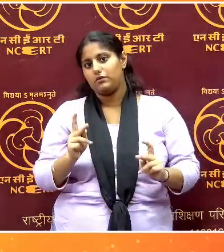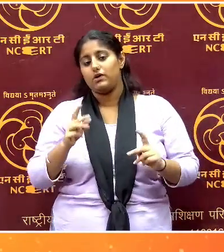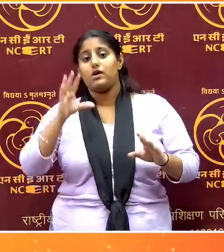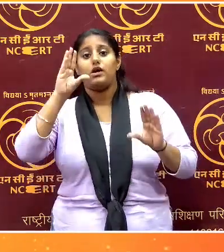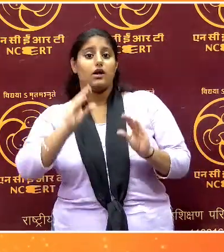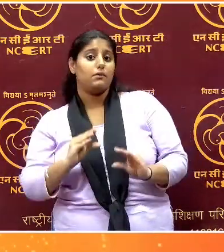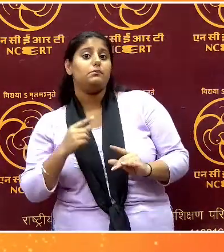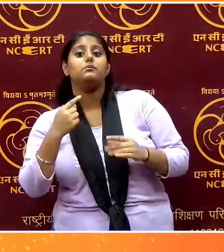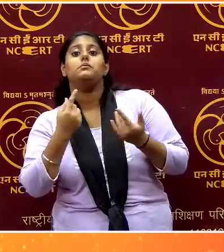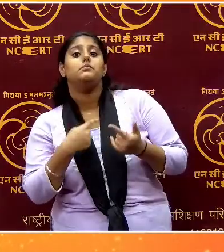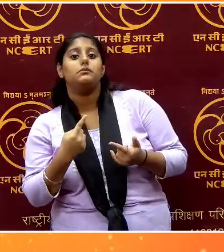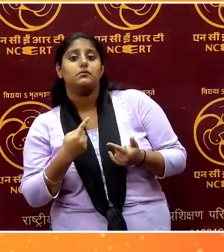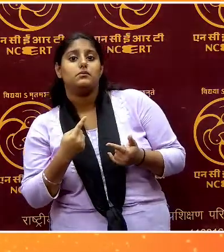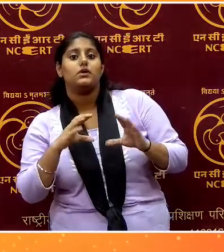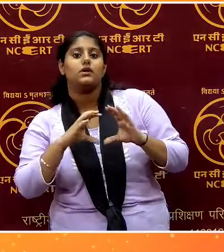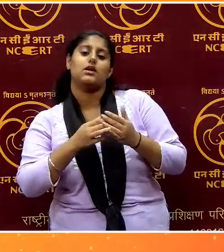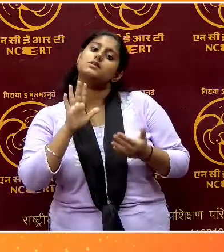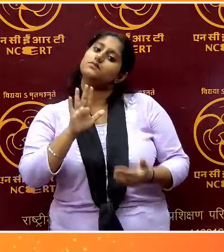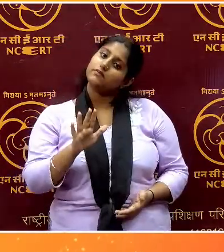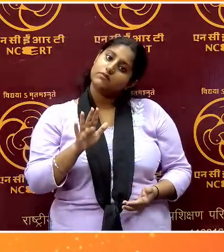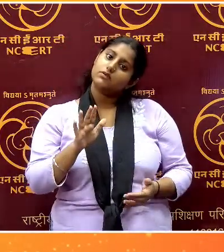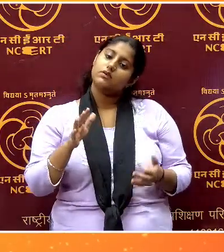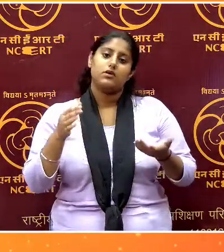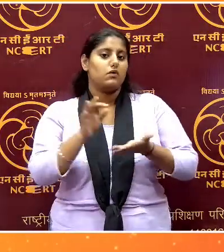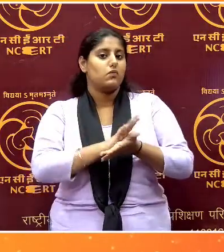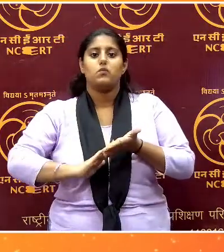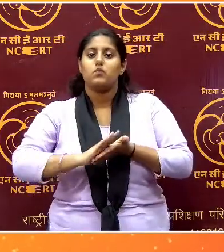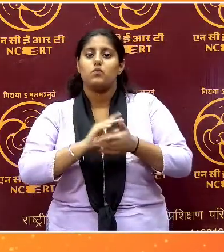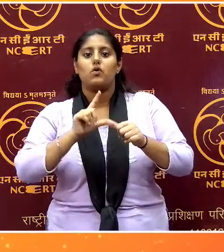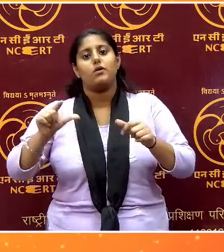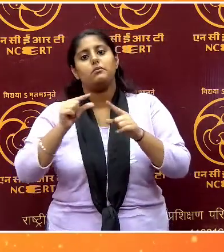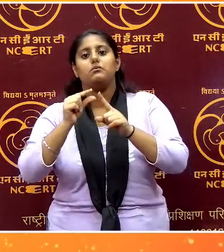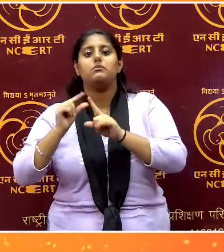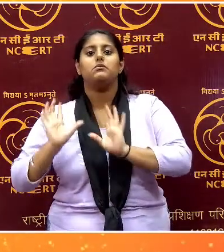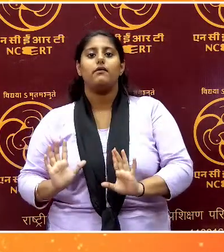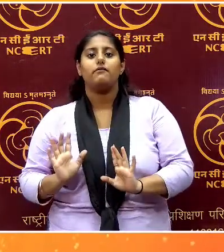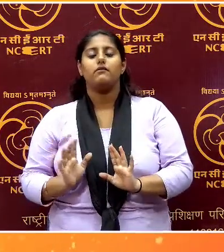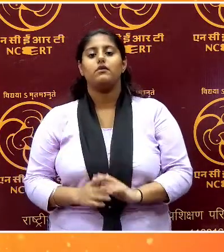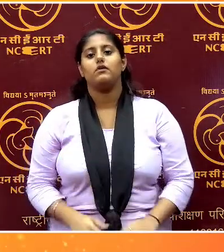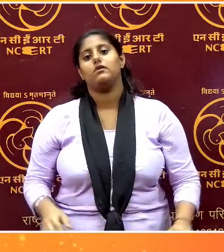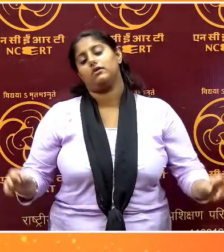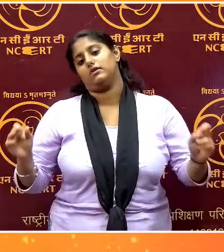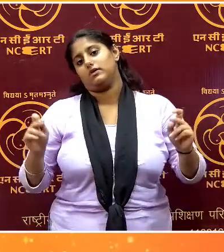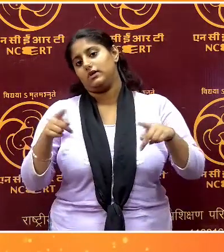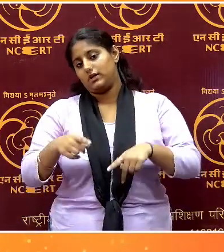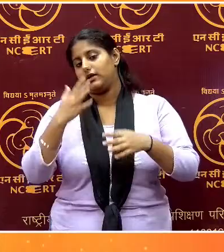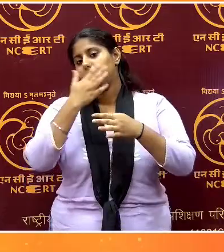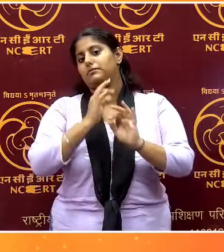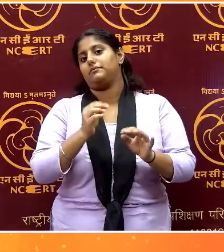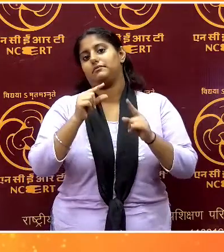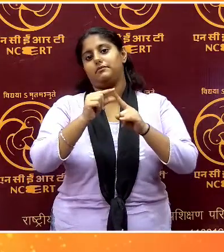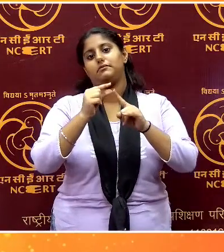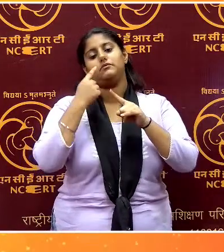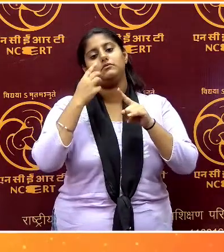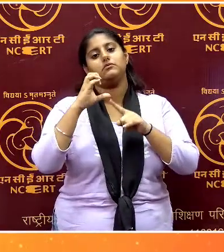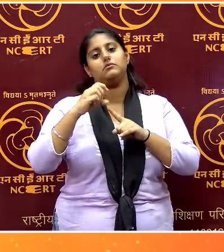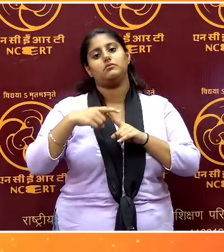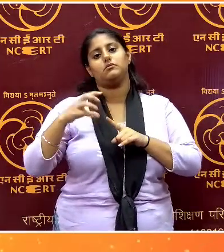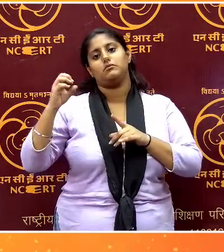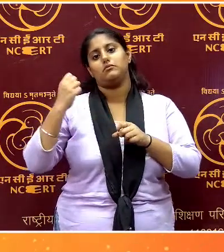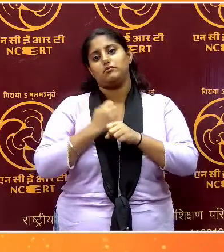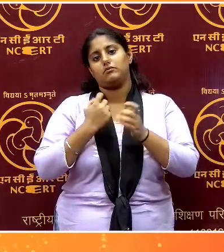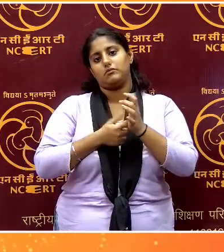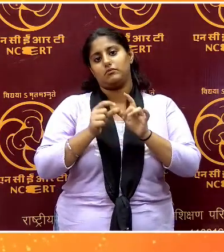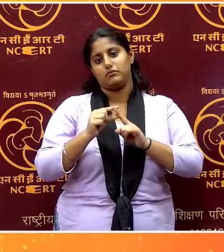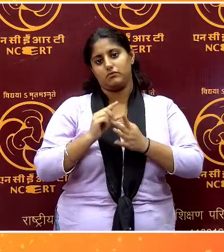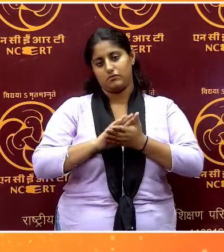students absent in class 5. There were no students absent, right? Right. So, this is the beauty of pictograph. See, meanwhile,